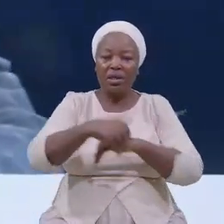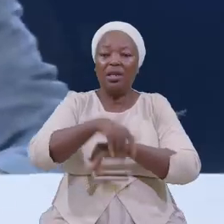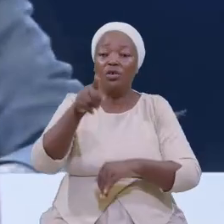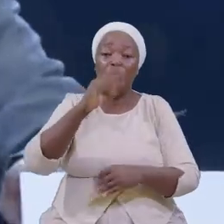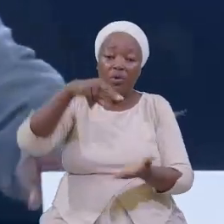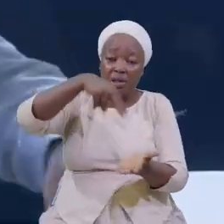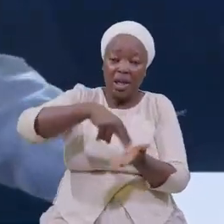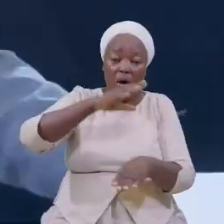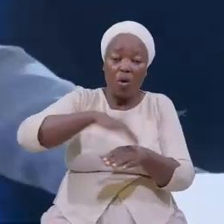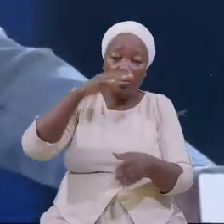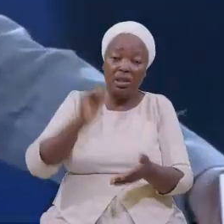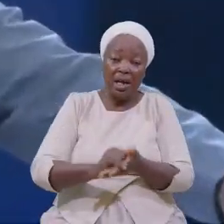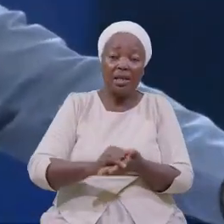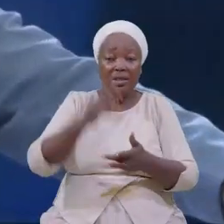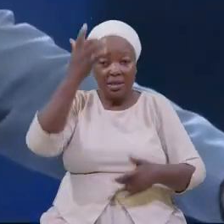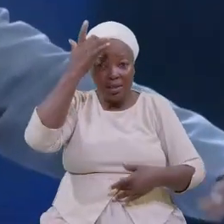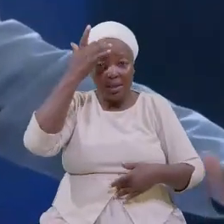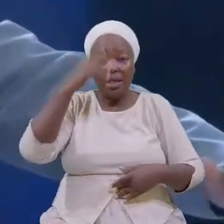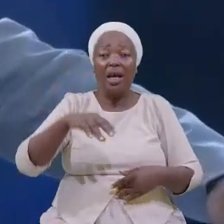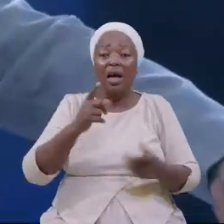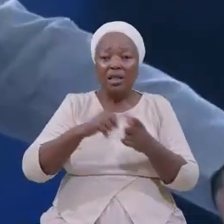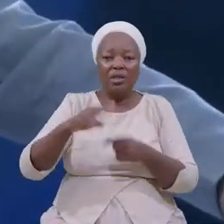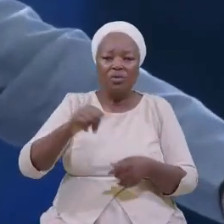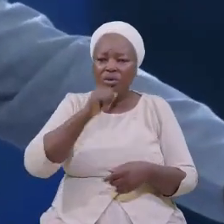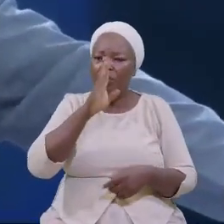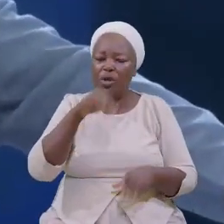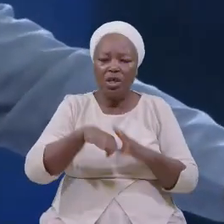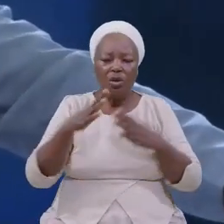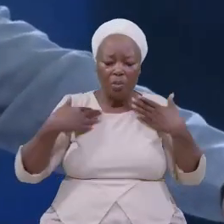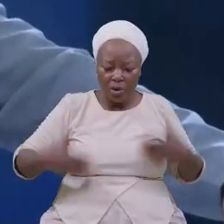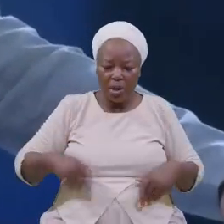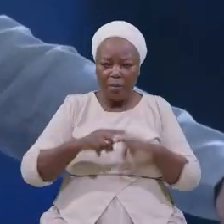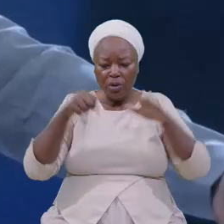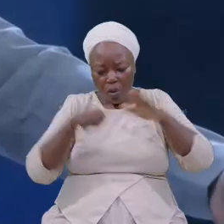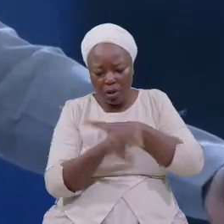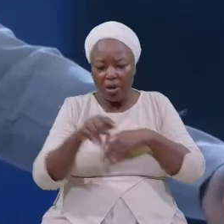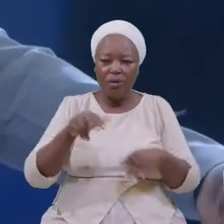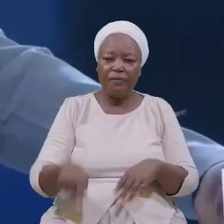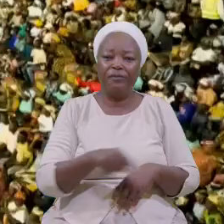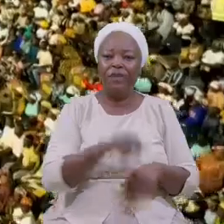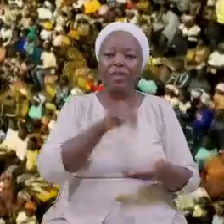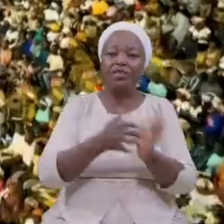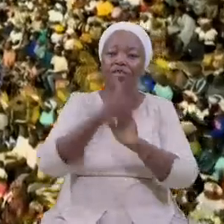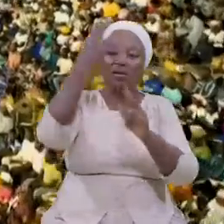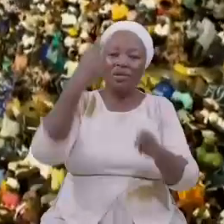stand on that sickness. It will no more be on your body. It will be under your feet.